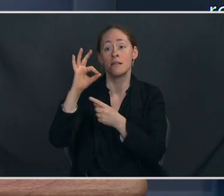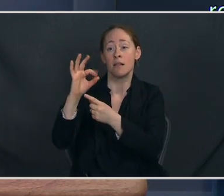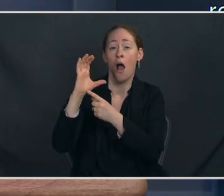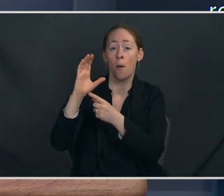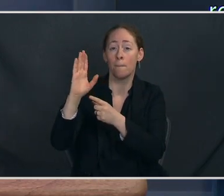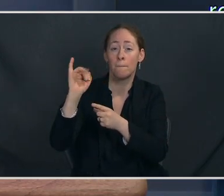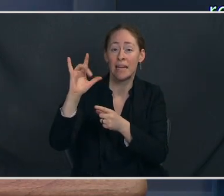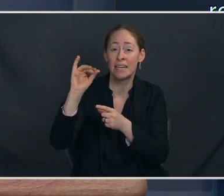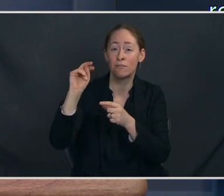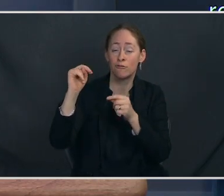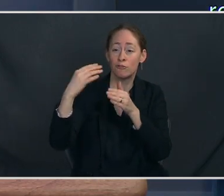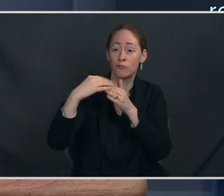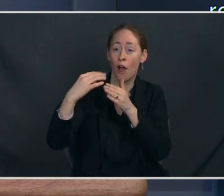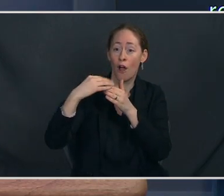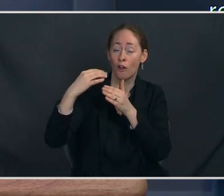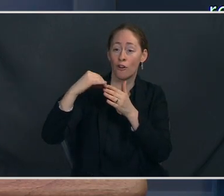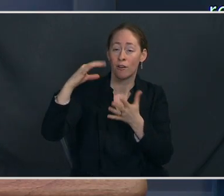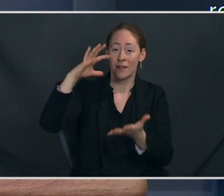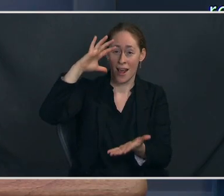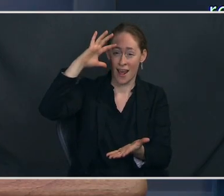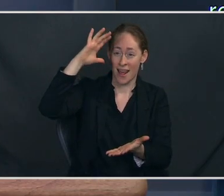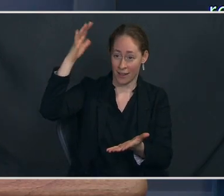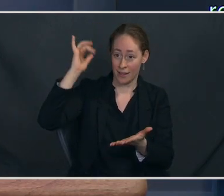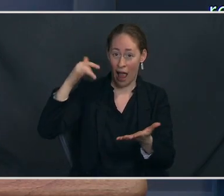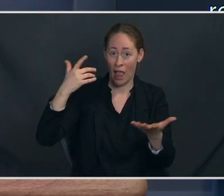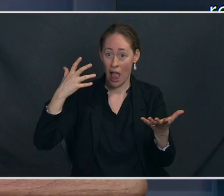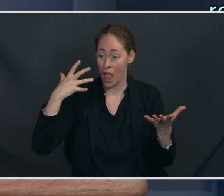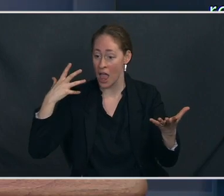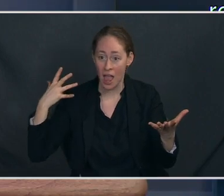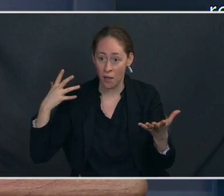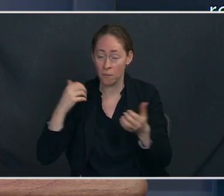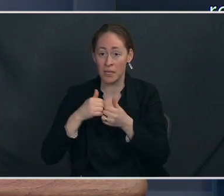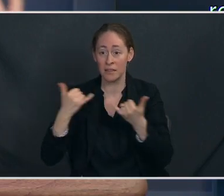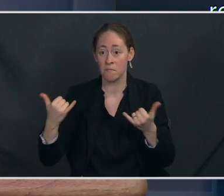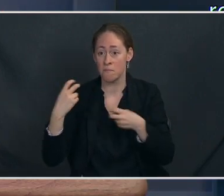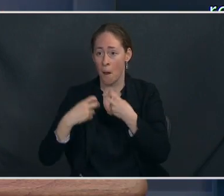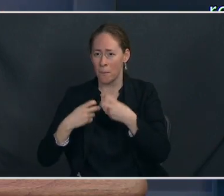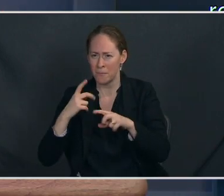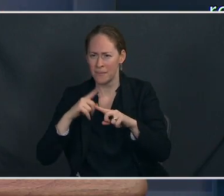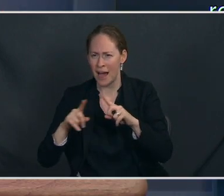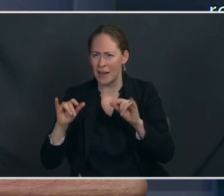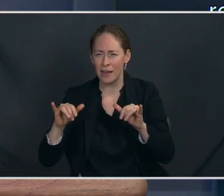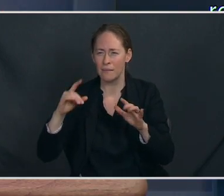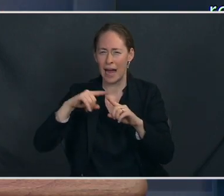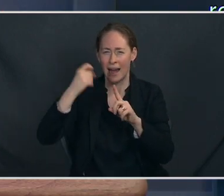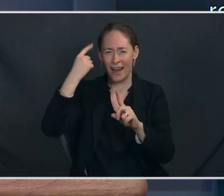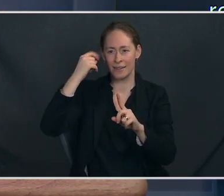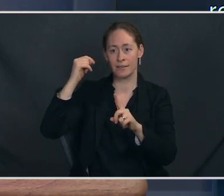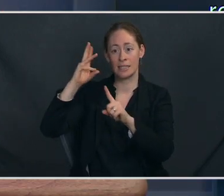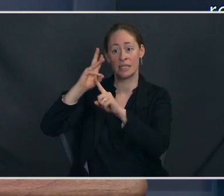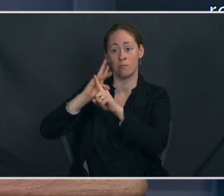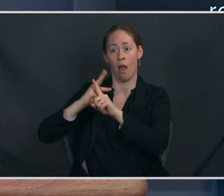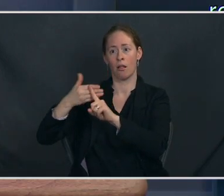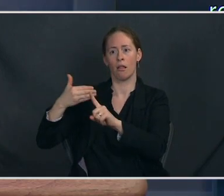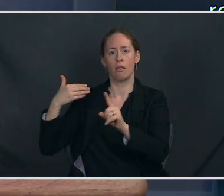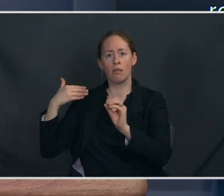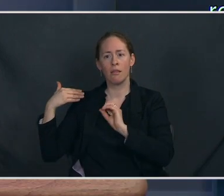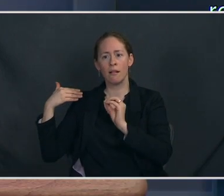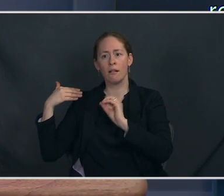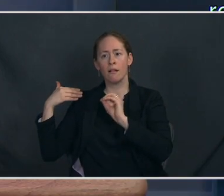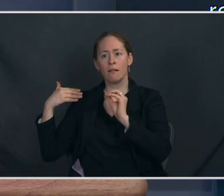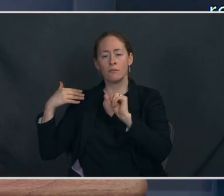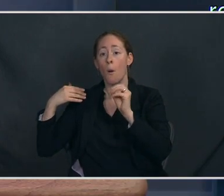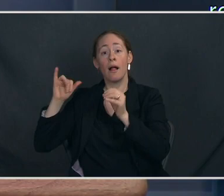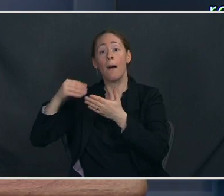current problem now is that is catching up for what had not been done for the prior 6 months. So what we're really focused on now